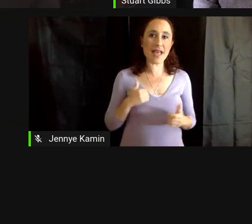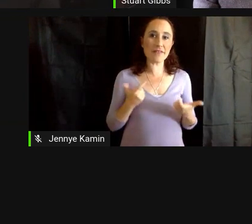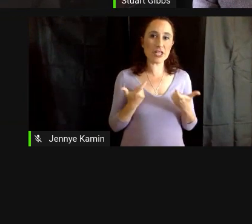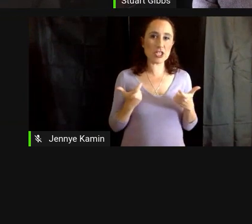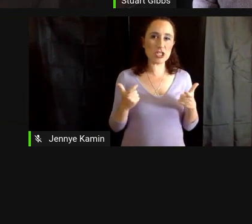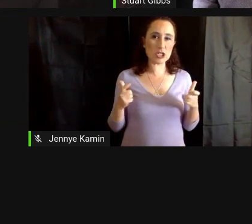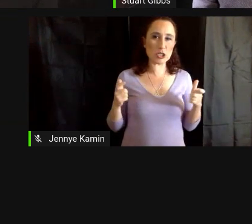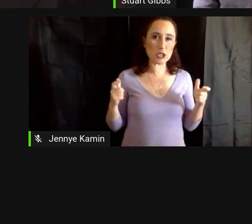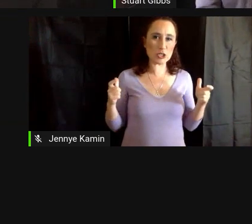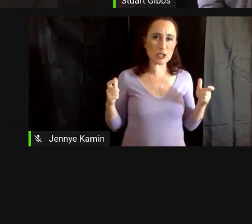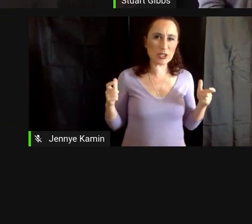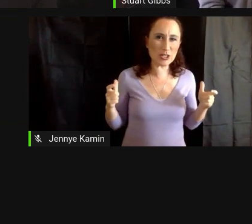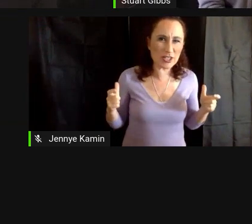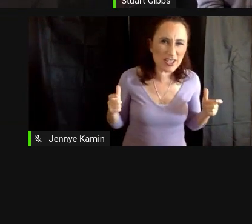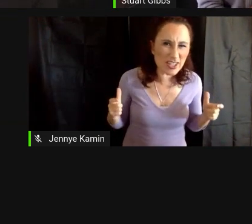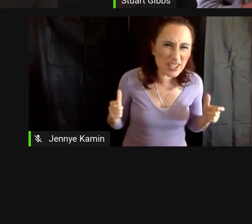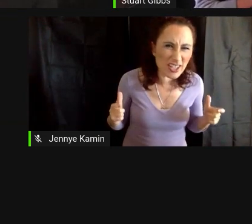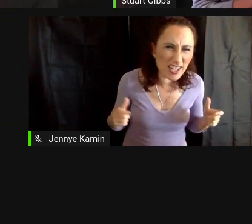gigantic